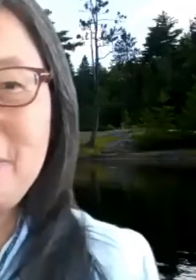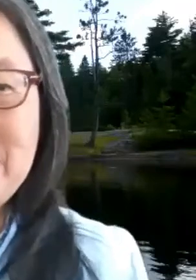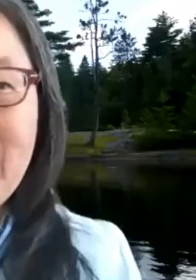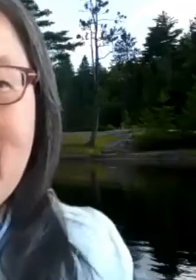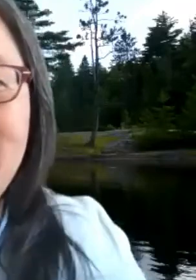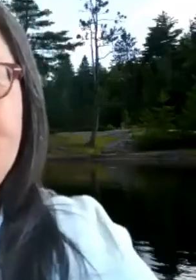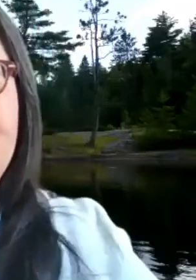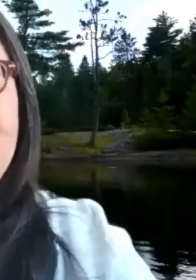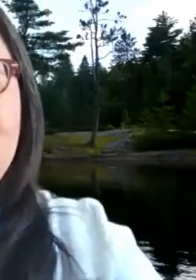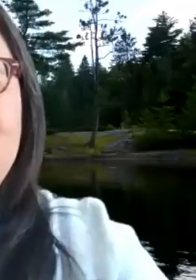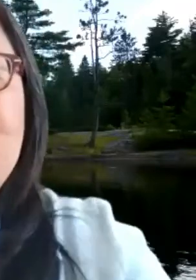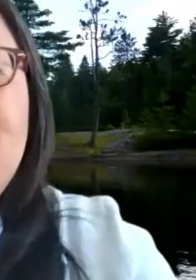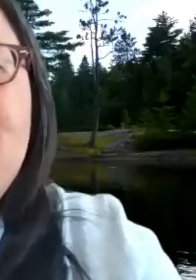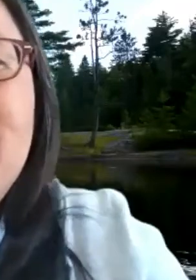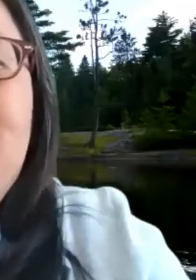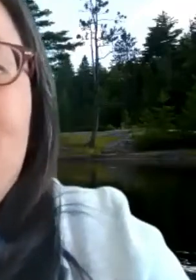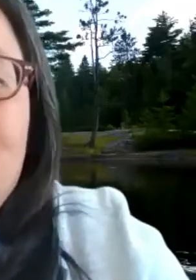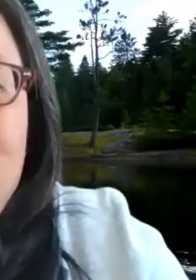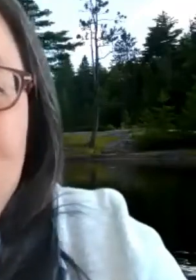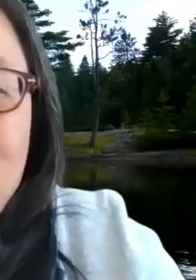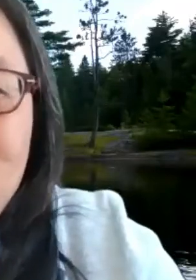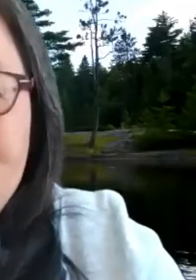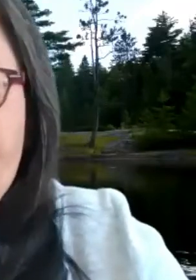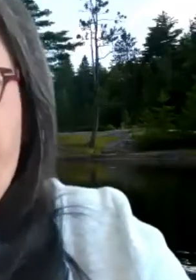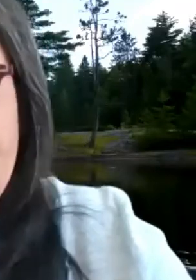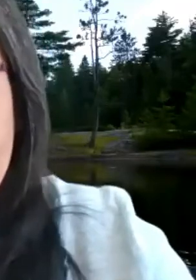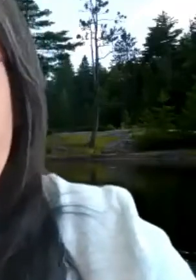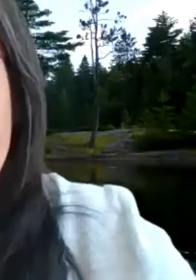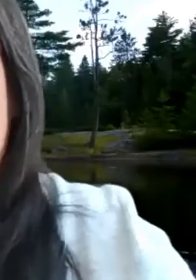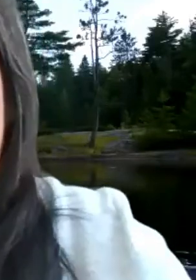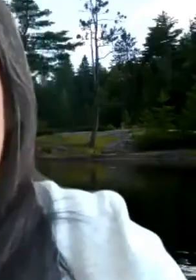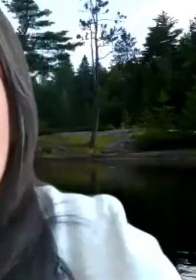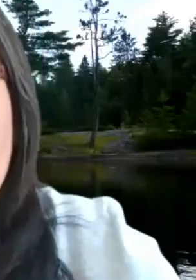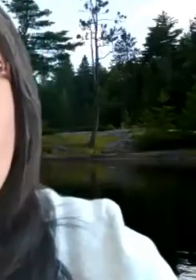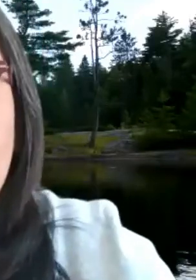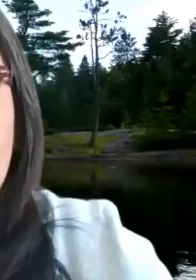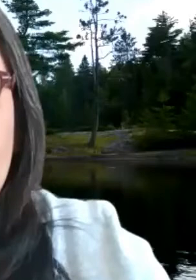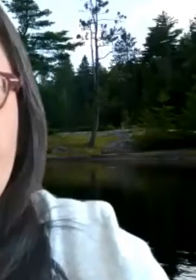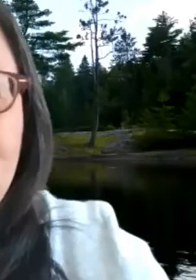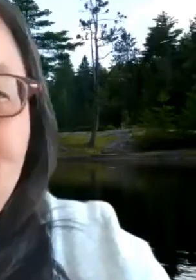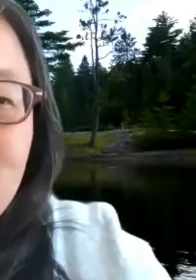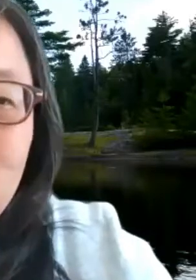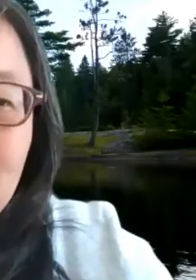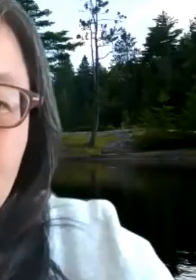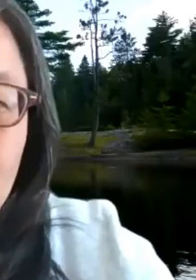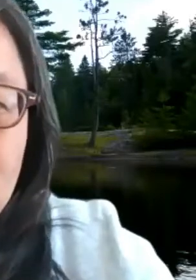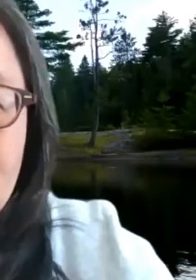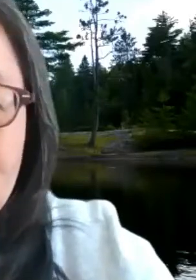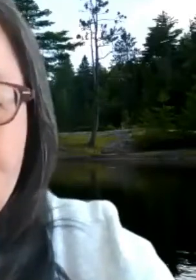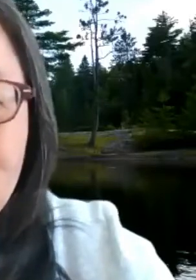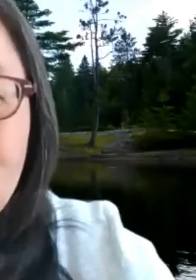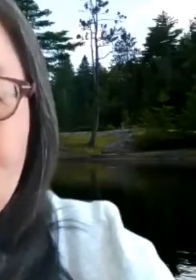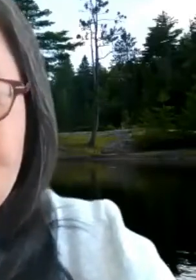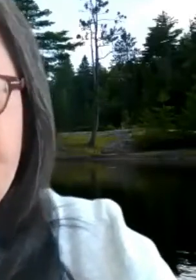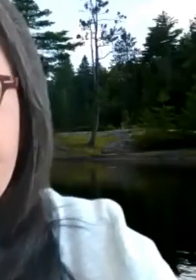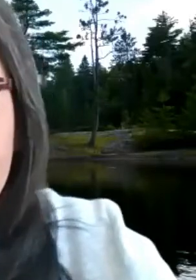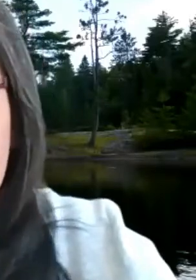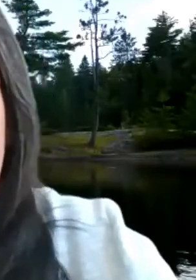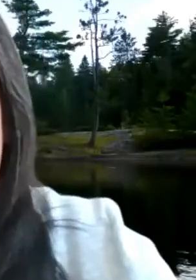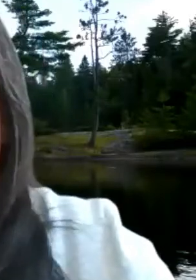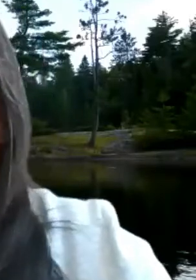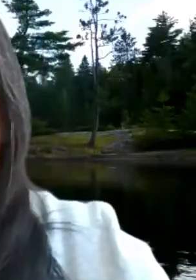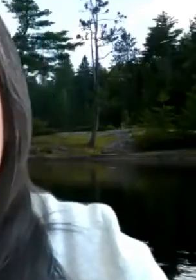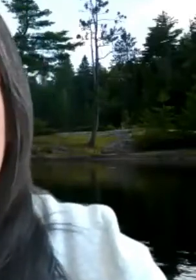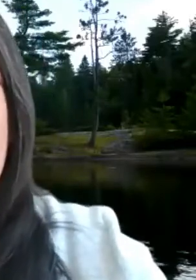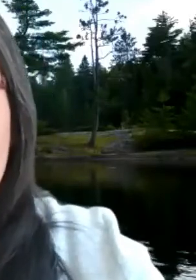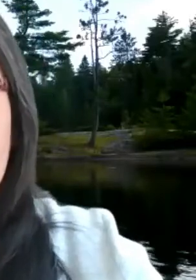context of this idealized case study are actually causal questions. But this is not to say that descriptive questions are unimportant. You know,